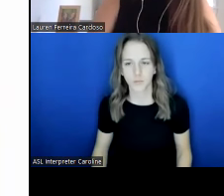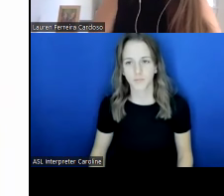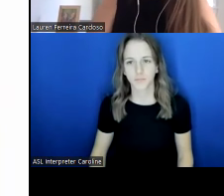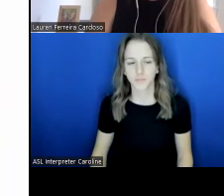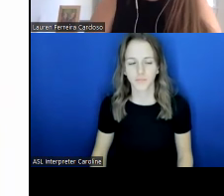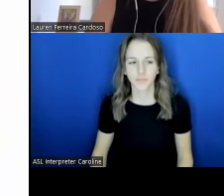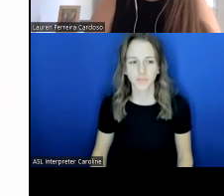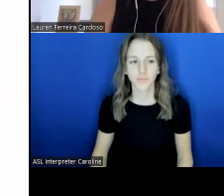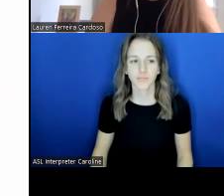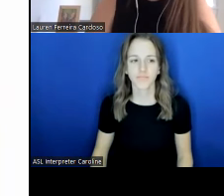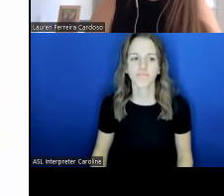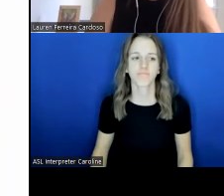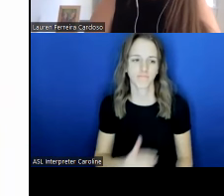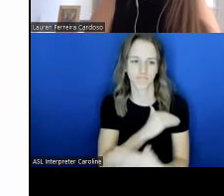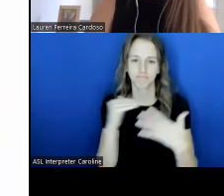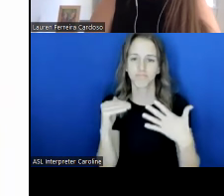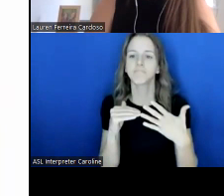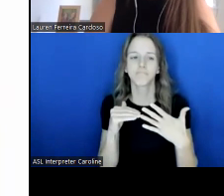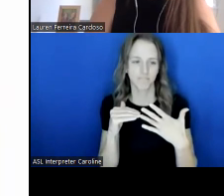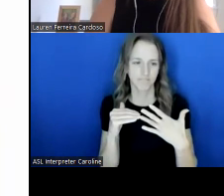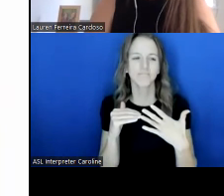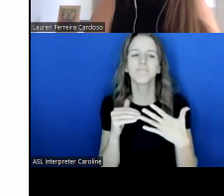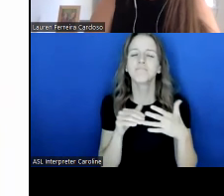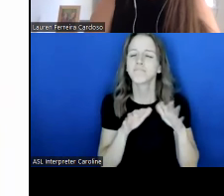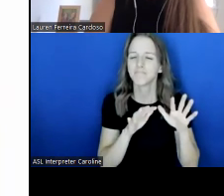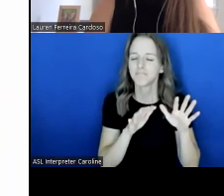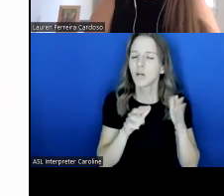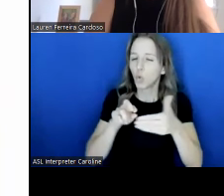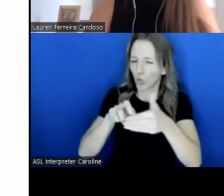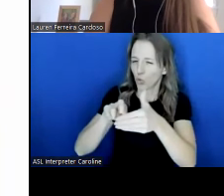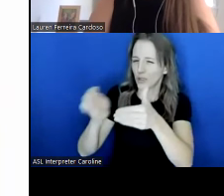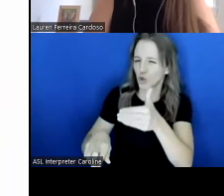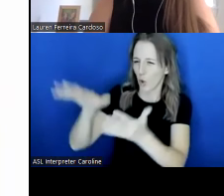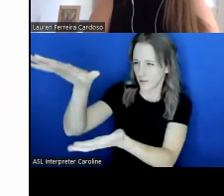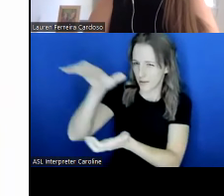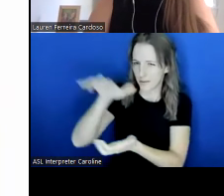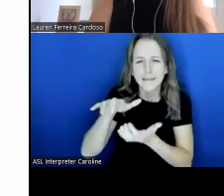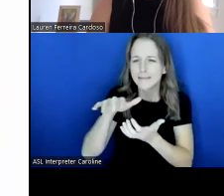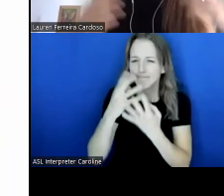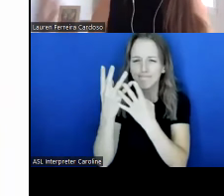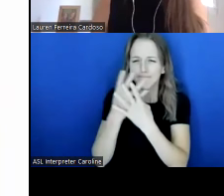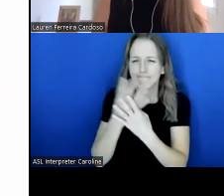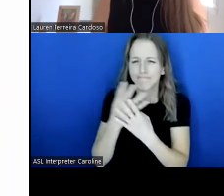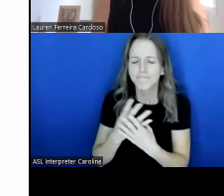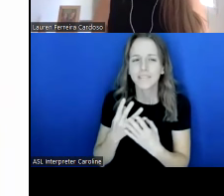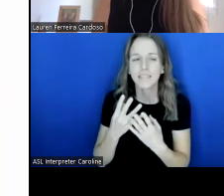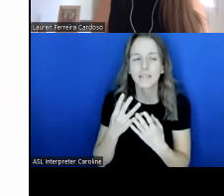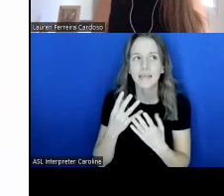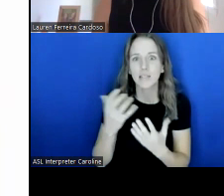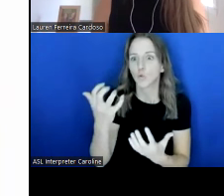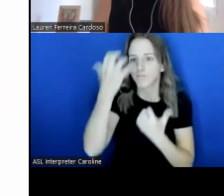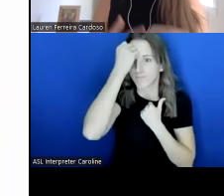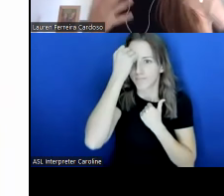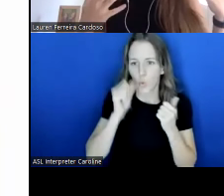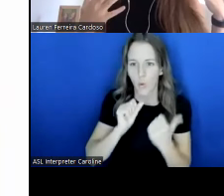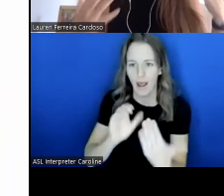Another challenge was distilling results into digestible formats. We had so many results